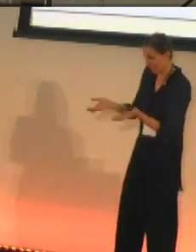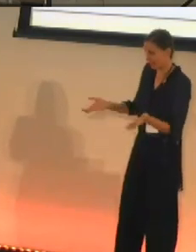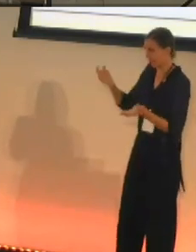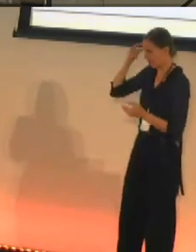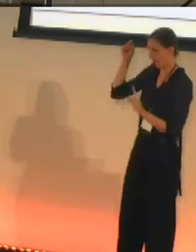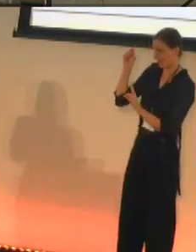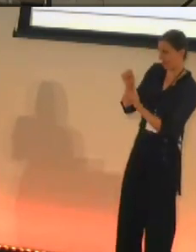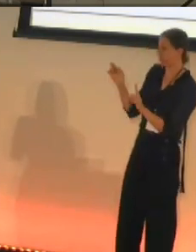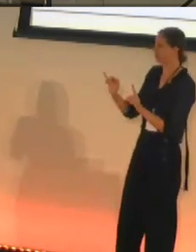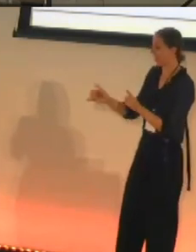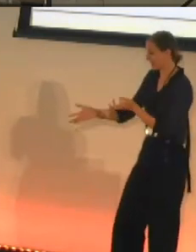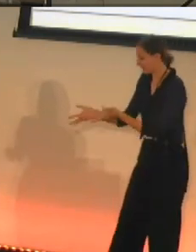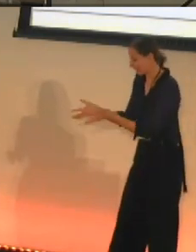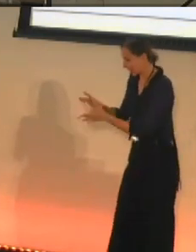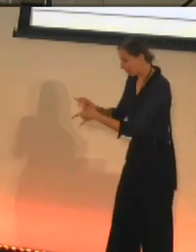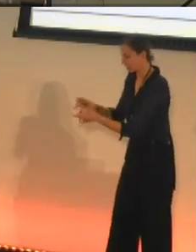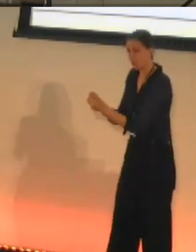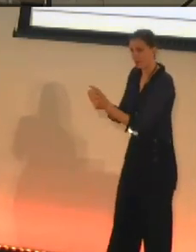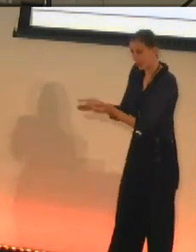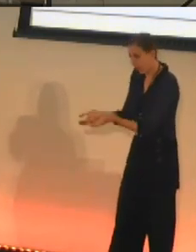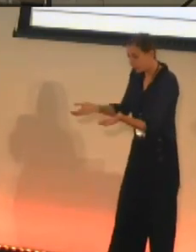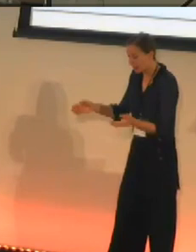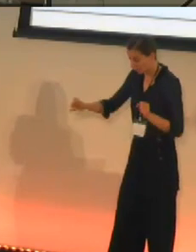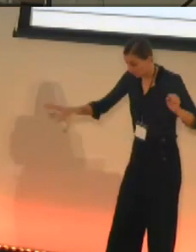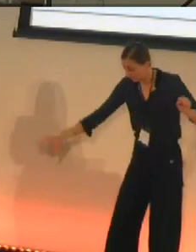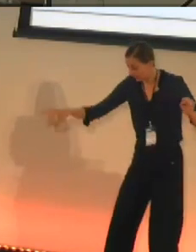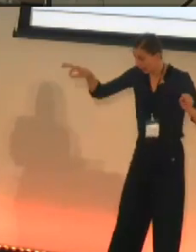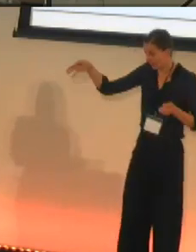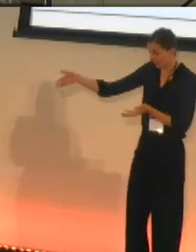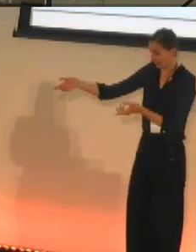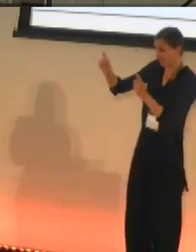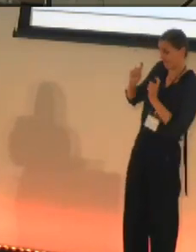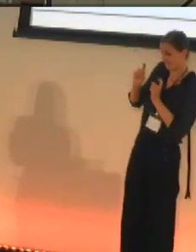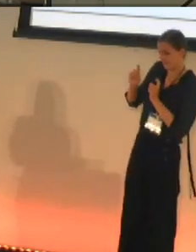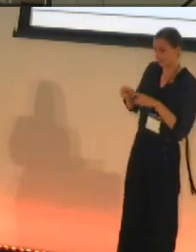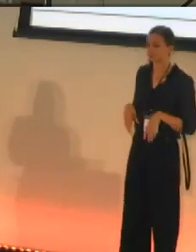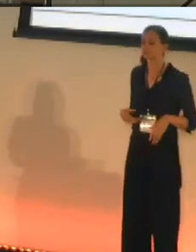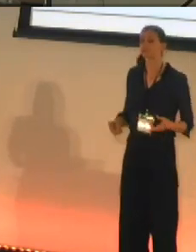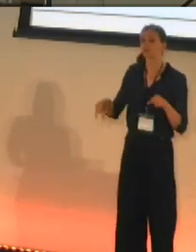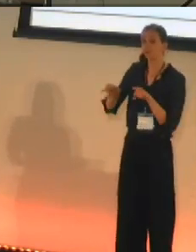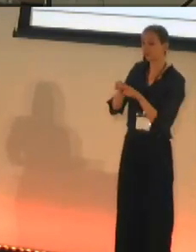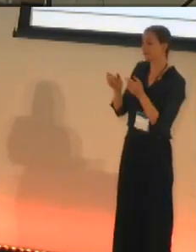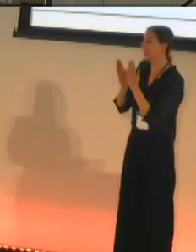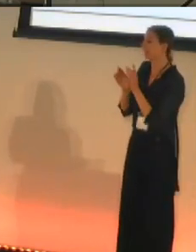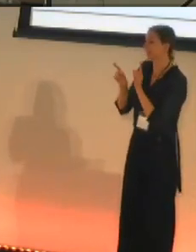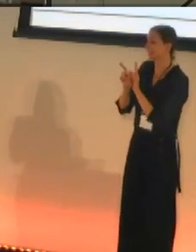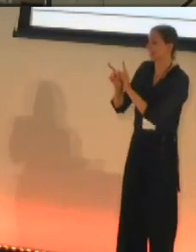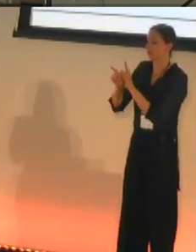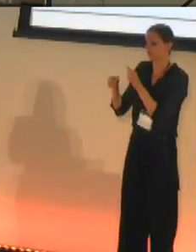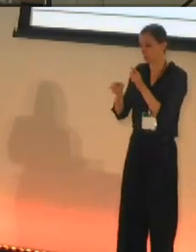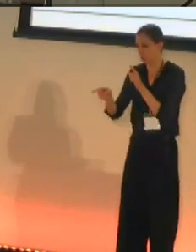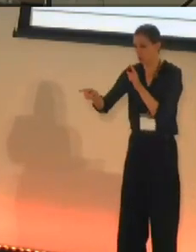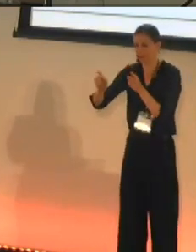objects, asking a guide, "Can you pick something up and hand it to me?" They also asked the guide to move in certain directions or towards a certain